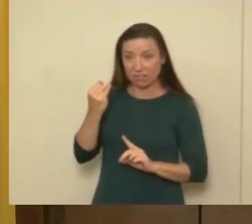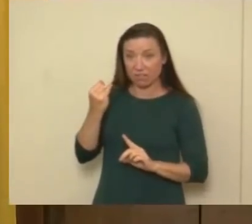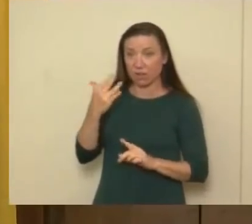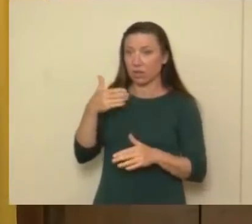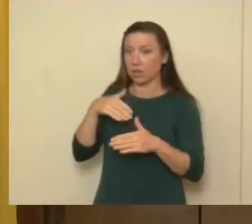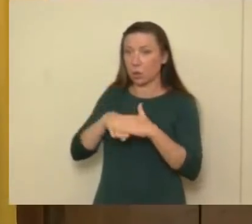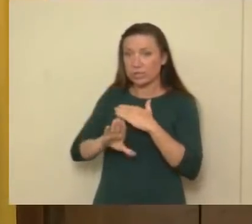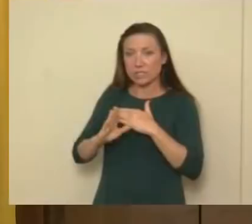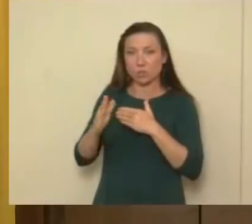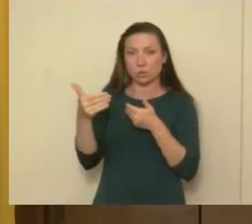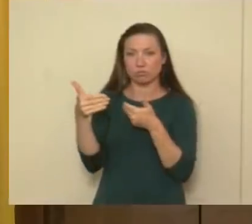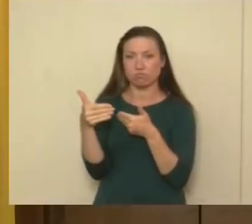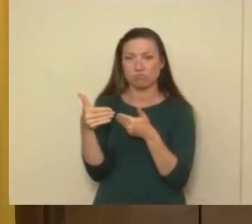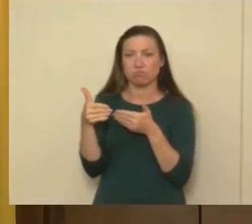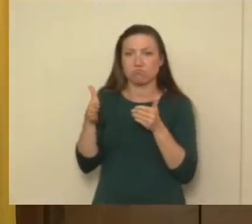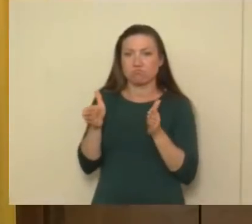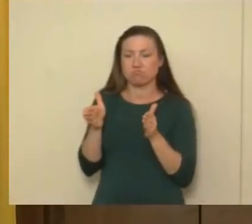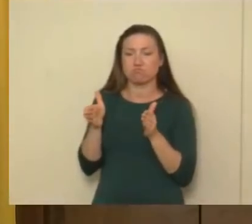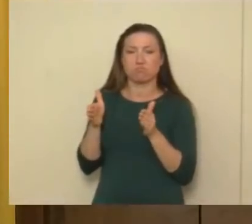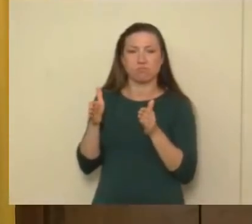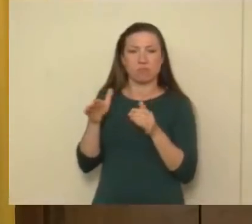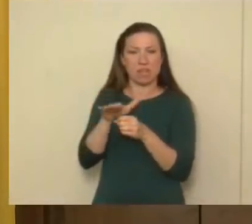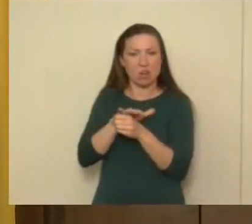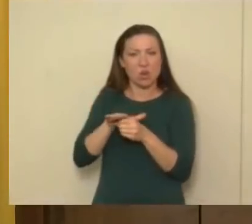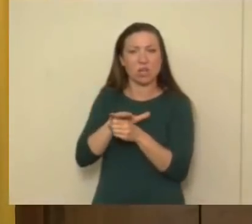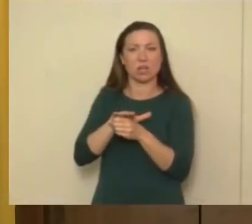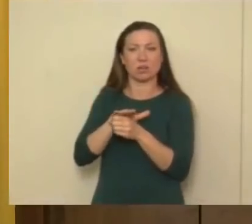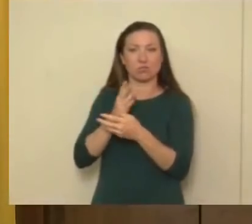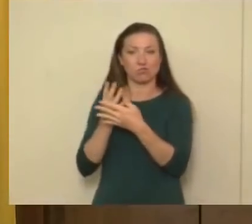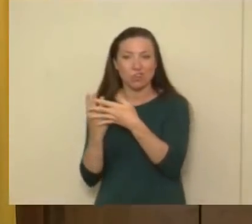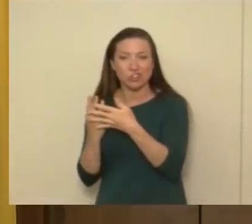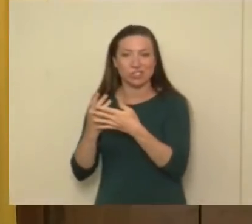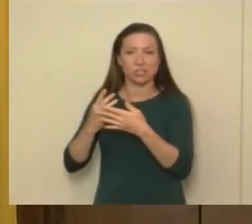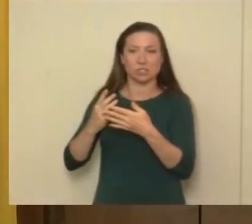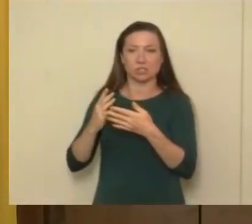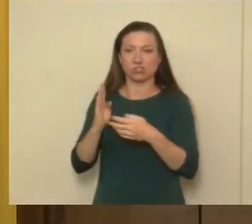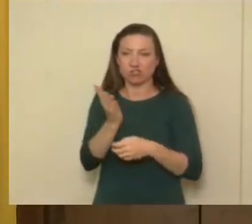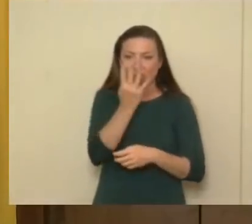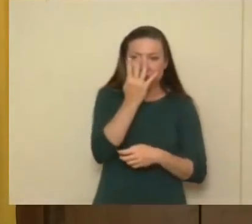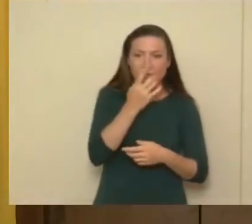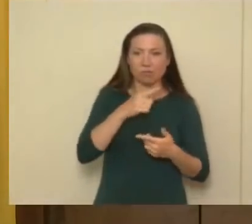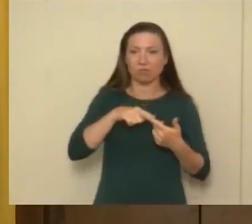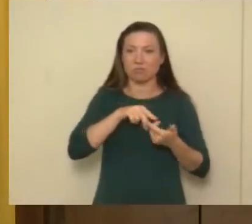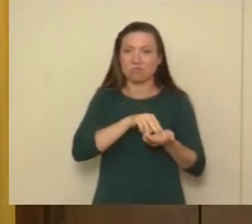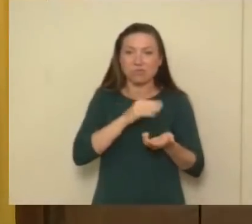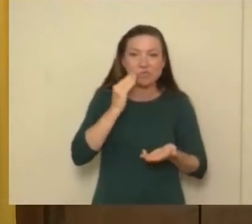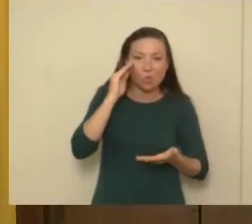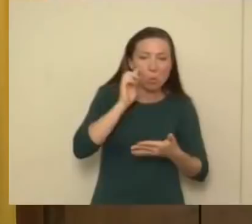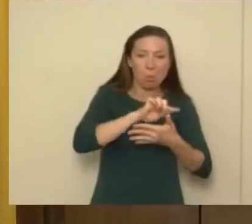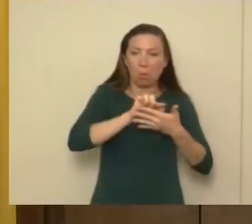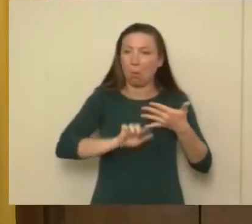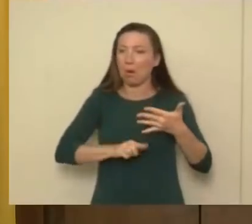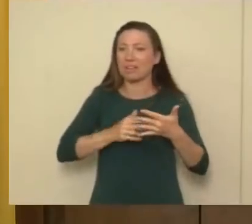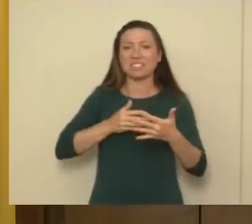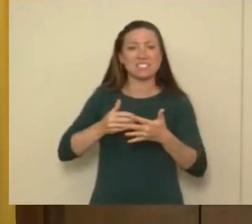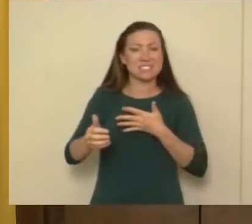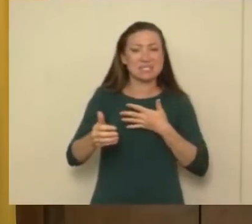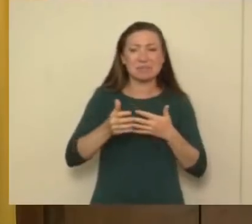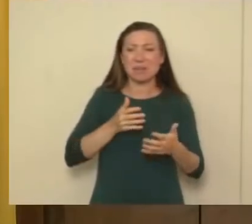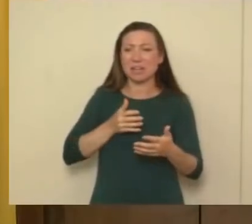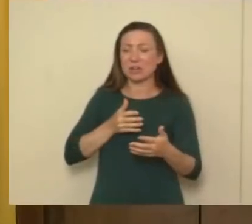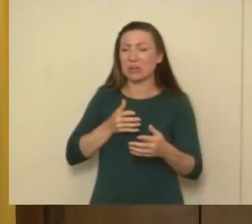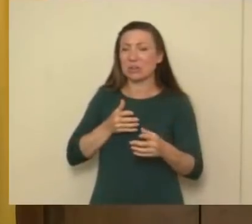corrections, jails, nursing homes, no one in any of those environments, irrespective of if it's